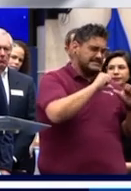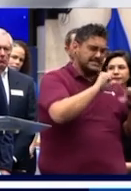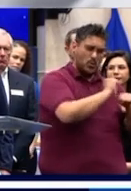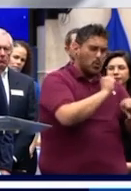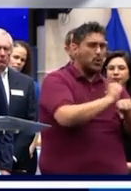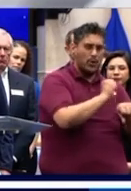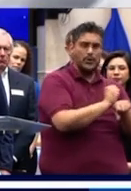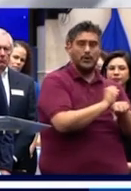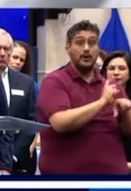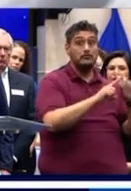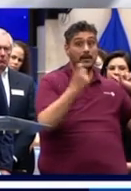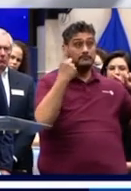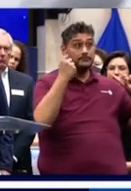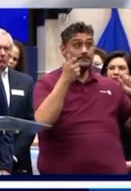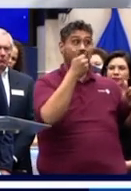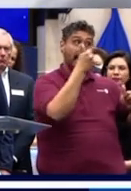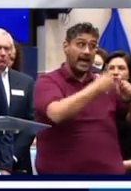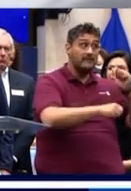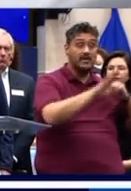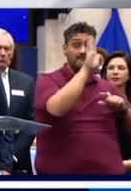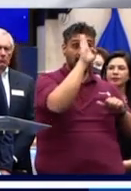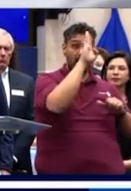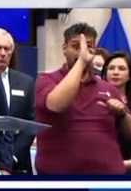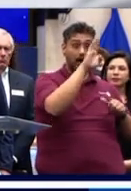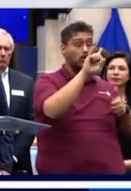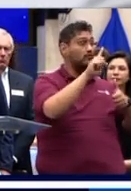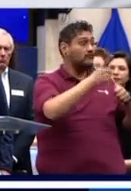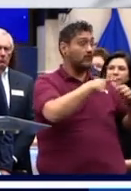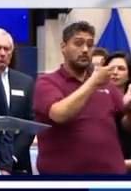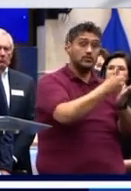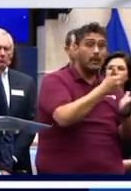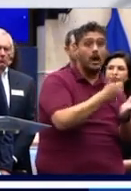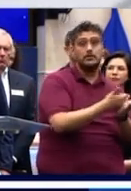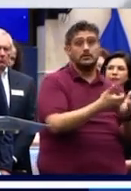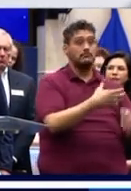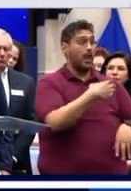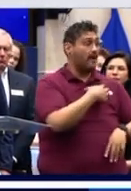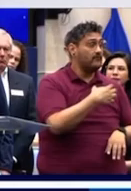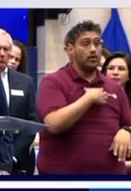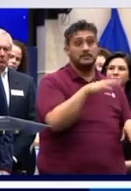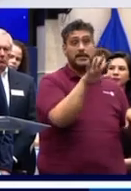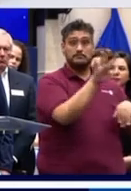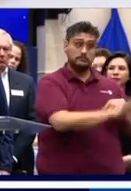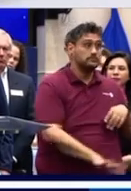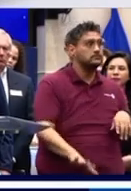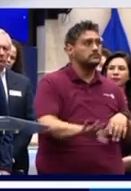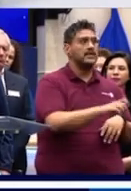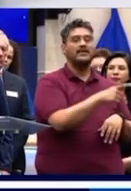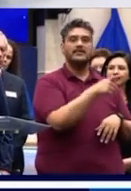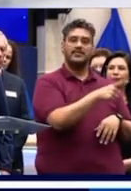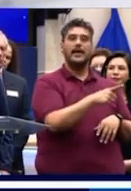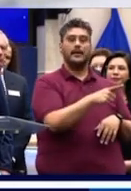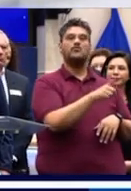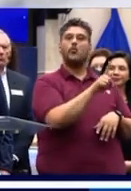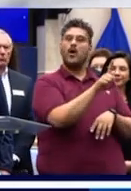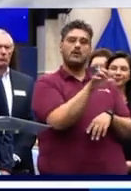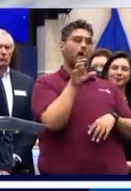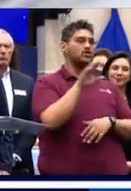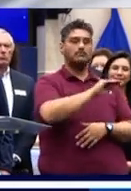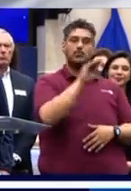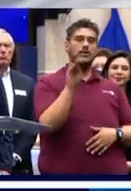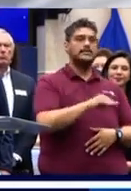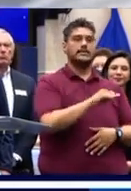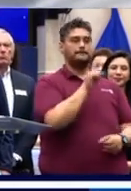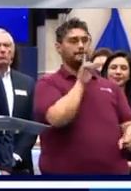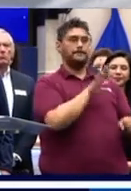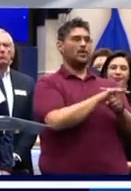that every single firefighter, first responder, law enforcement officer across the region remains 100%